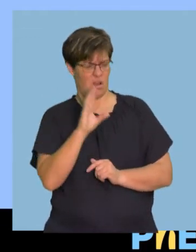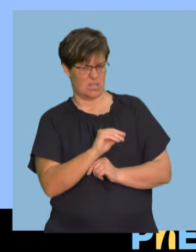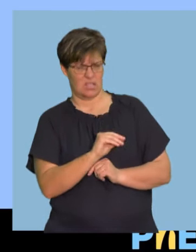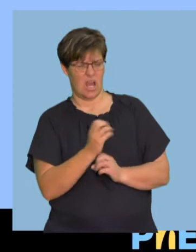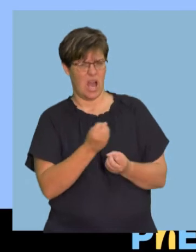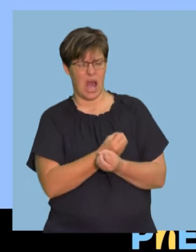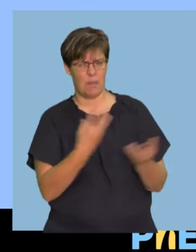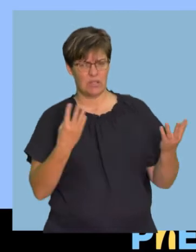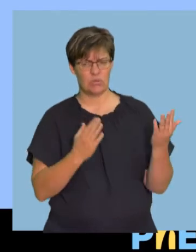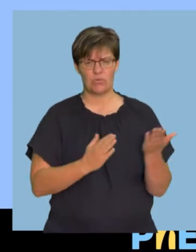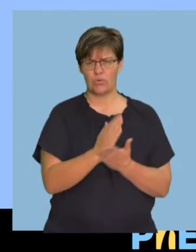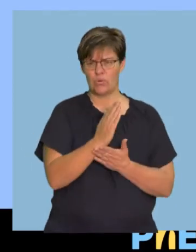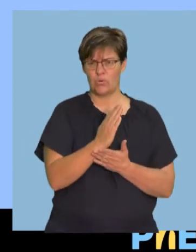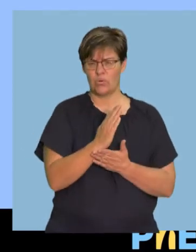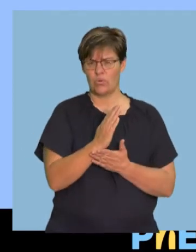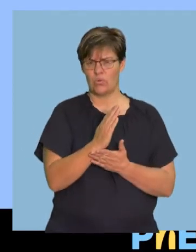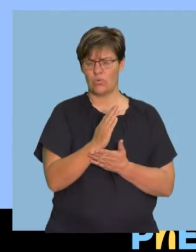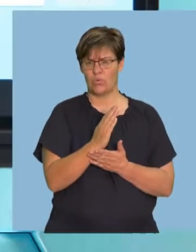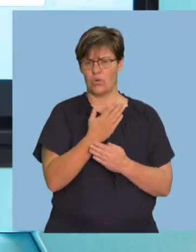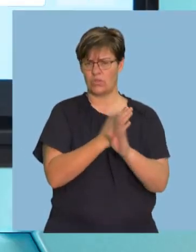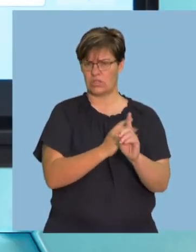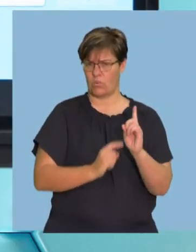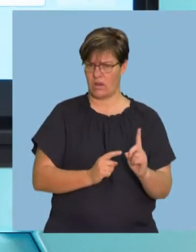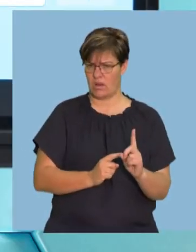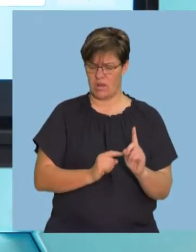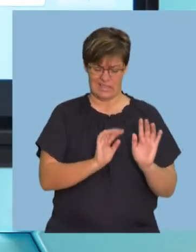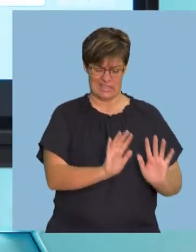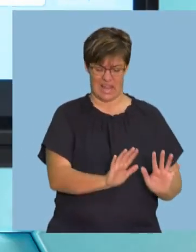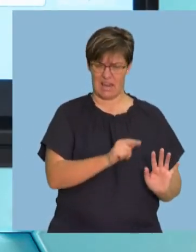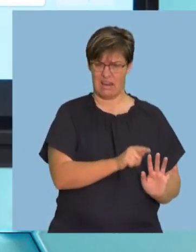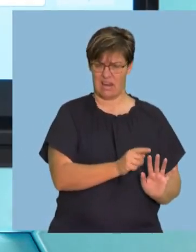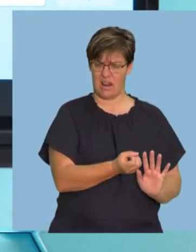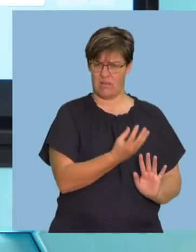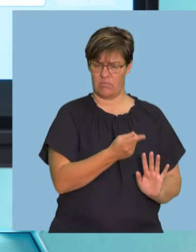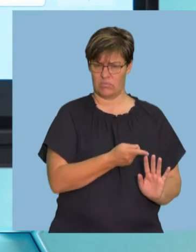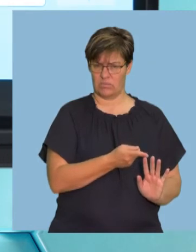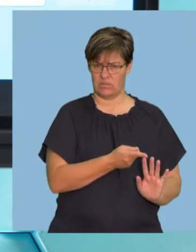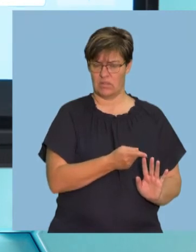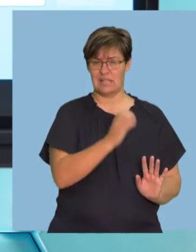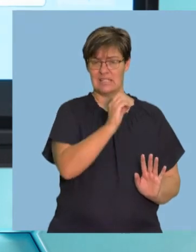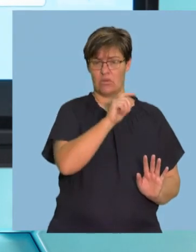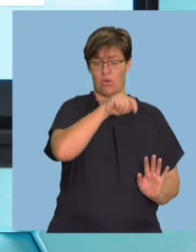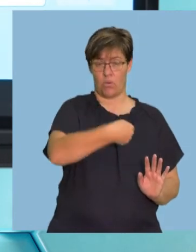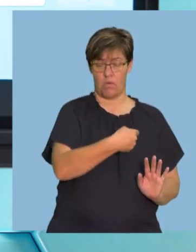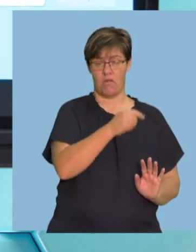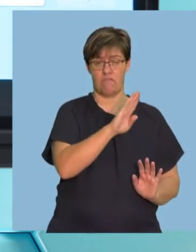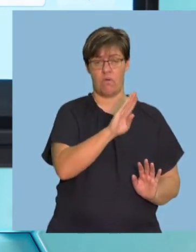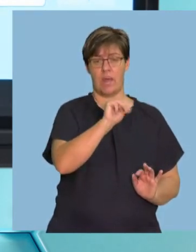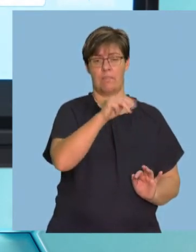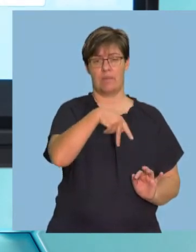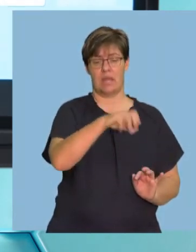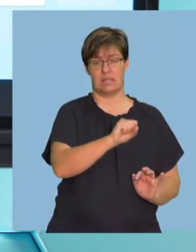ask ourselves important questions. How much current passes through resistor 1, which is the 10 ohm light bulb? It